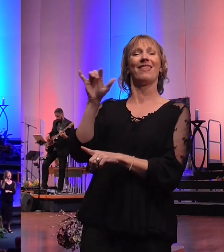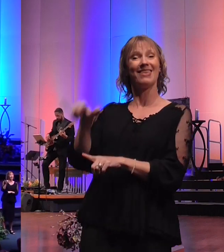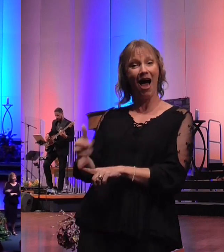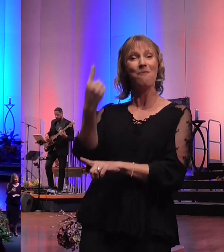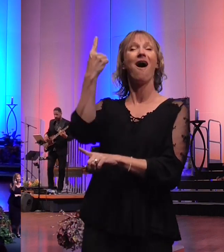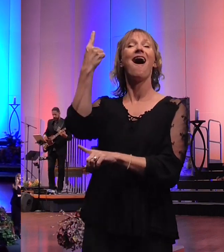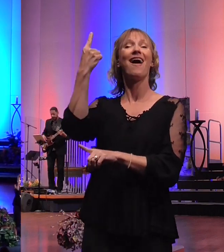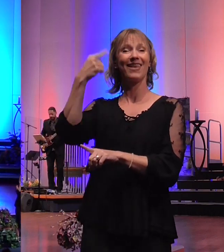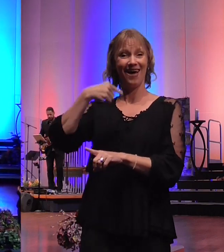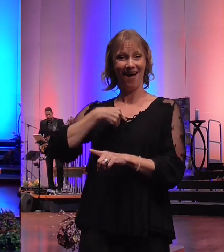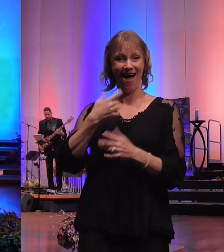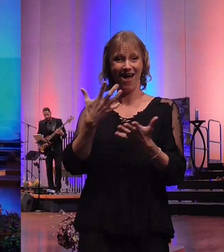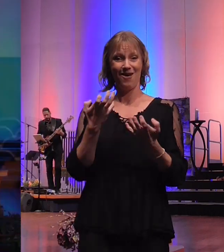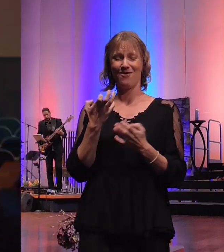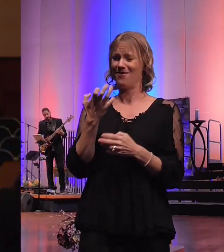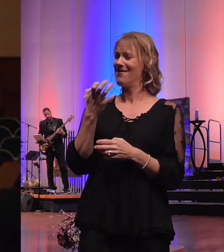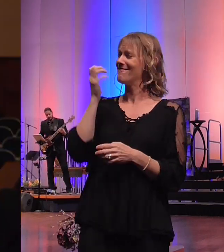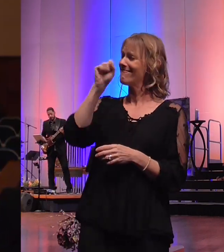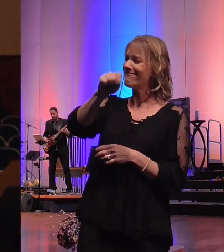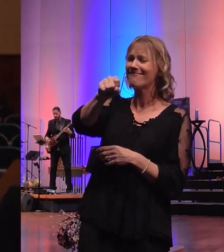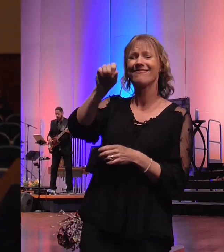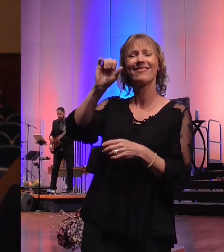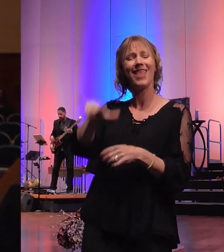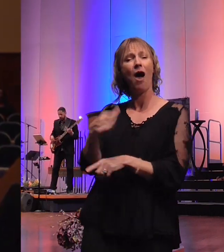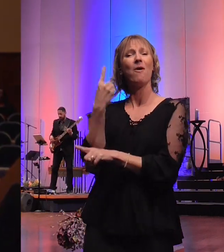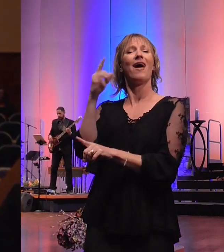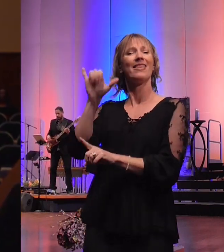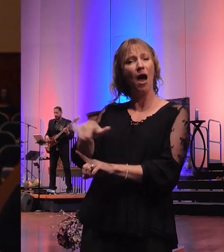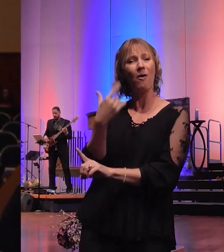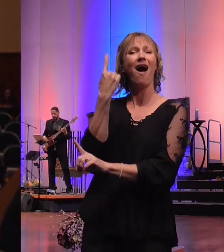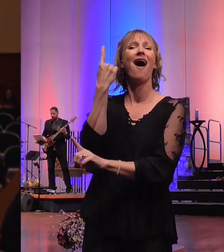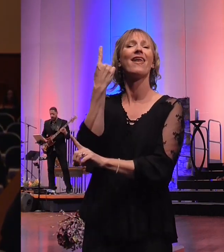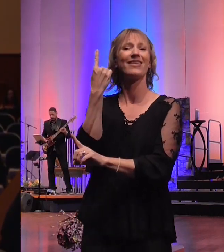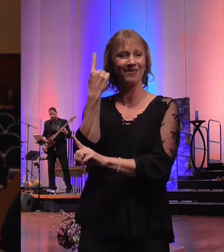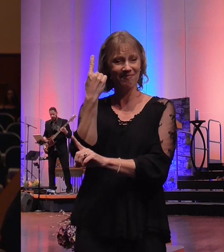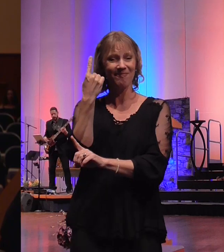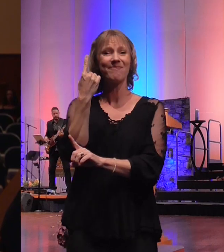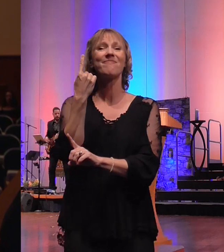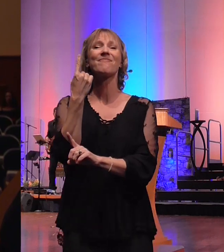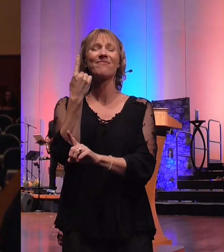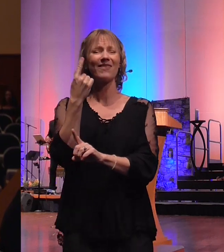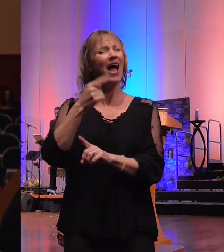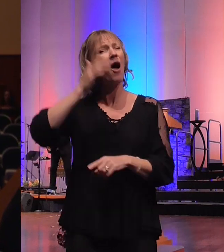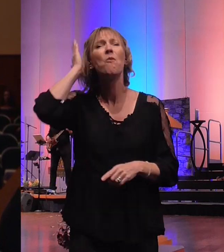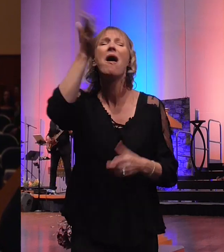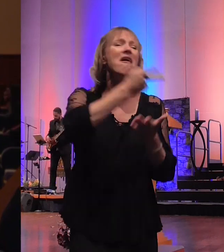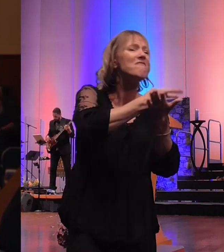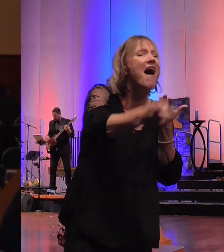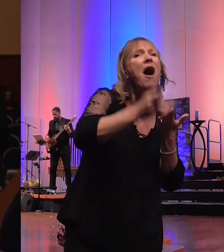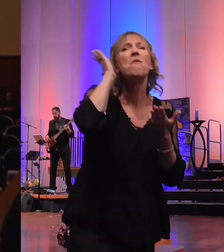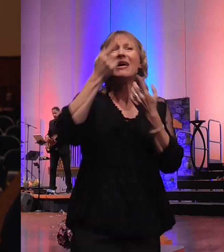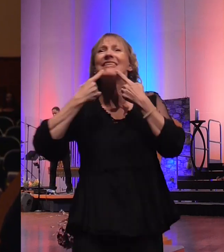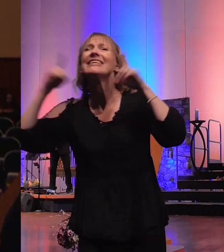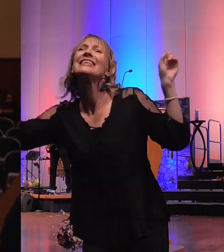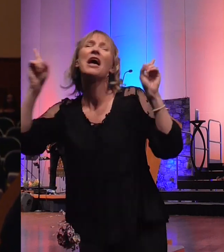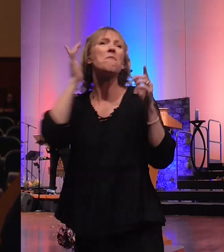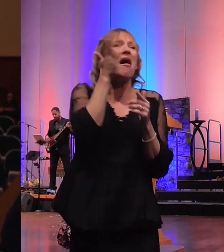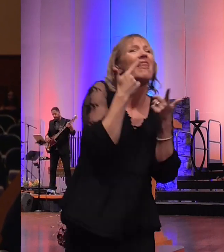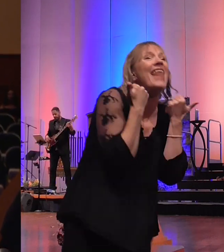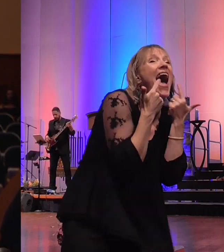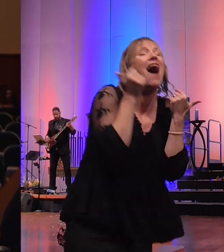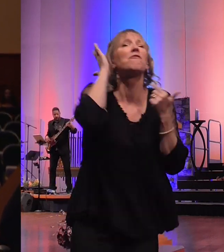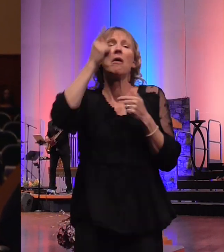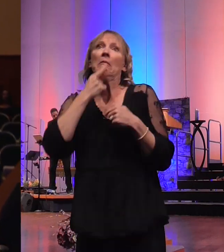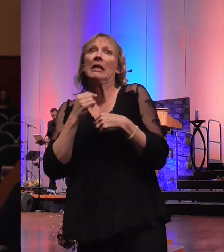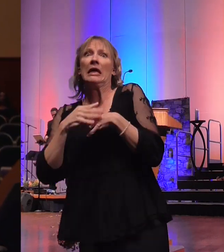one. Oh yeah, that one. I will fail and I'll succeed. I'll laugh and